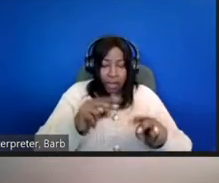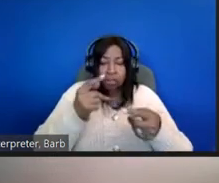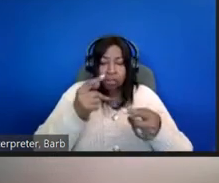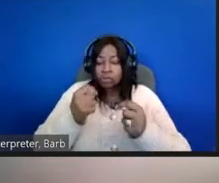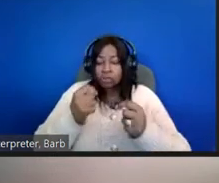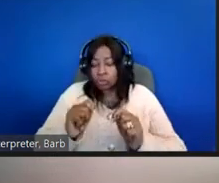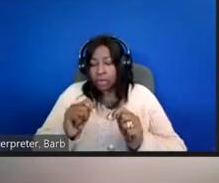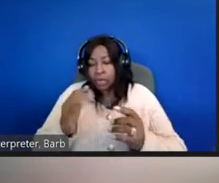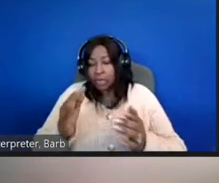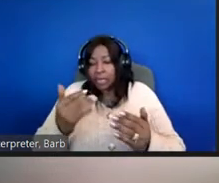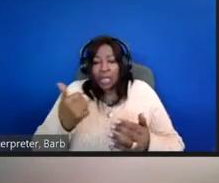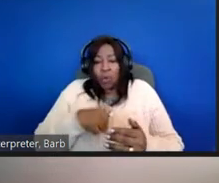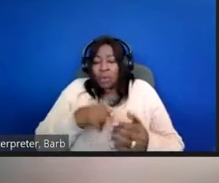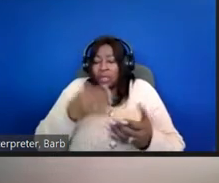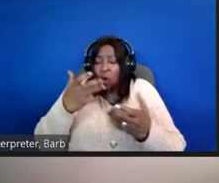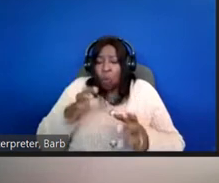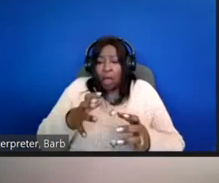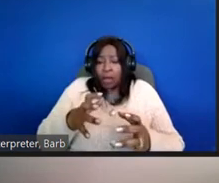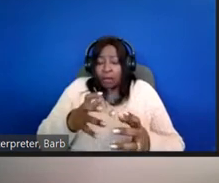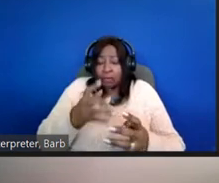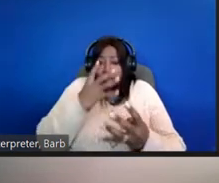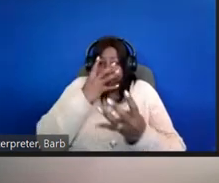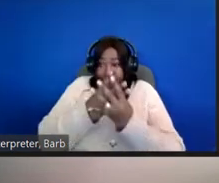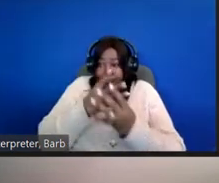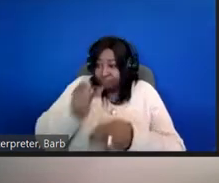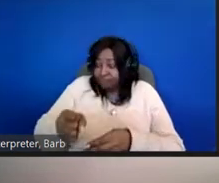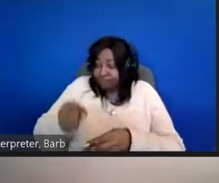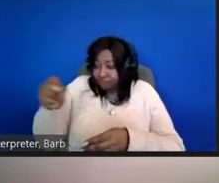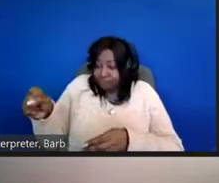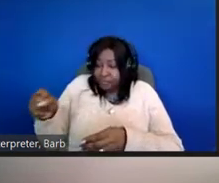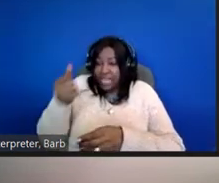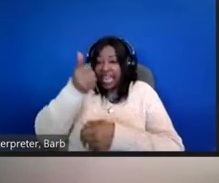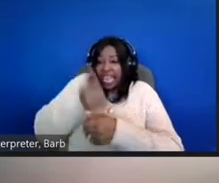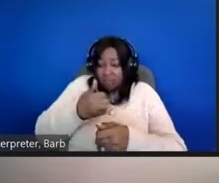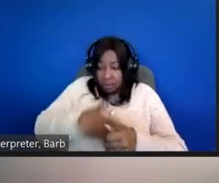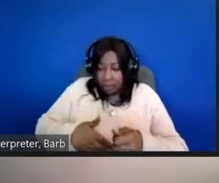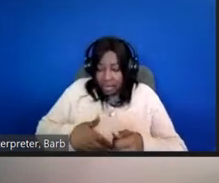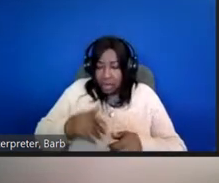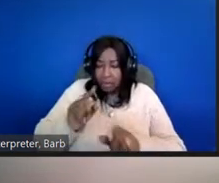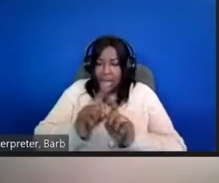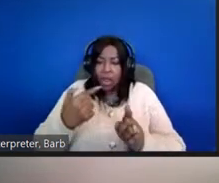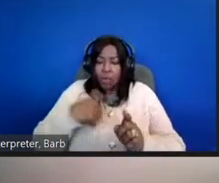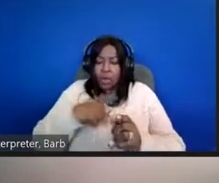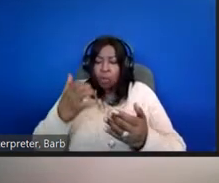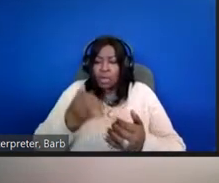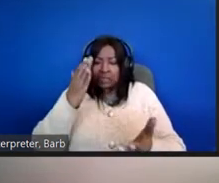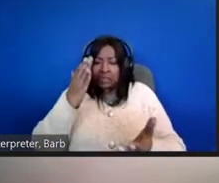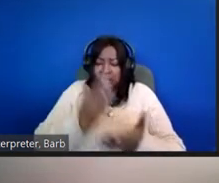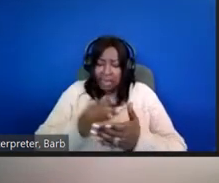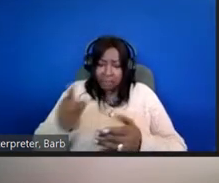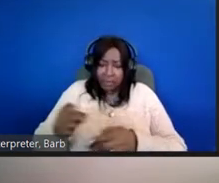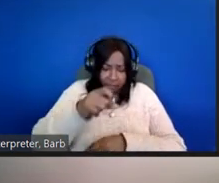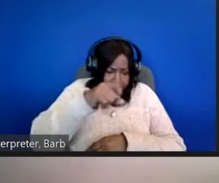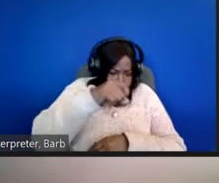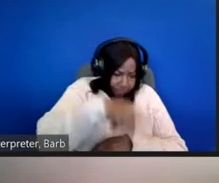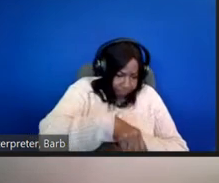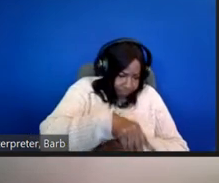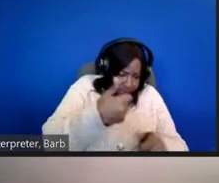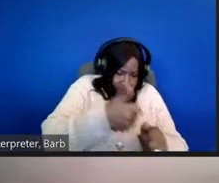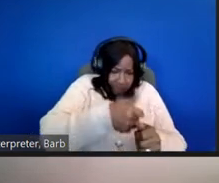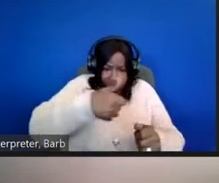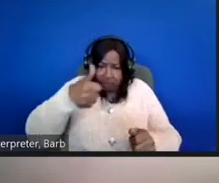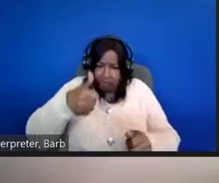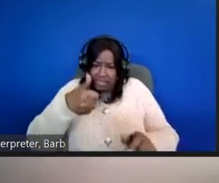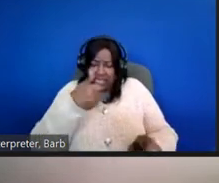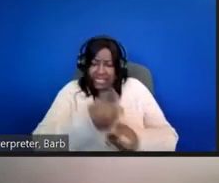we don't want to arrest everybody. We just want to stop the thief, you know, the fare evasion itself. If we